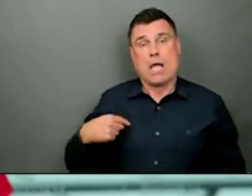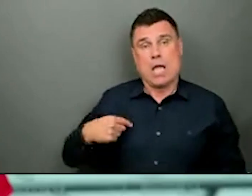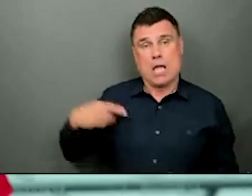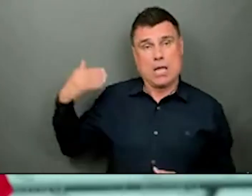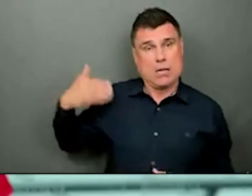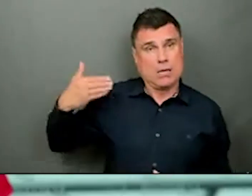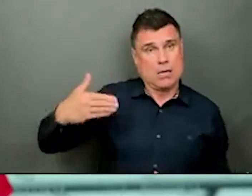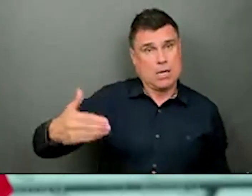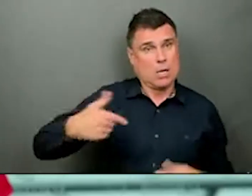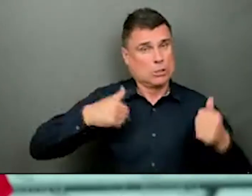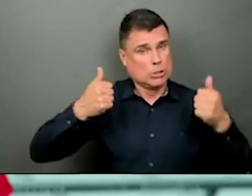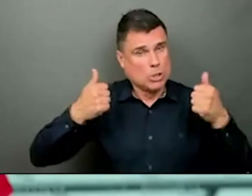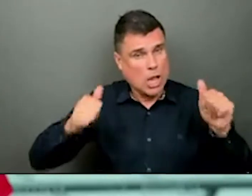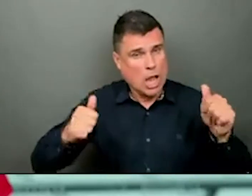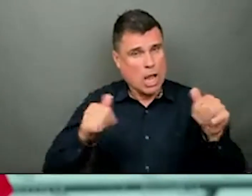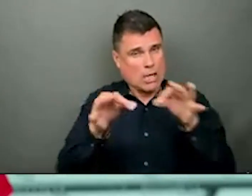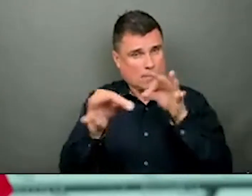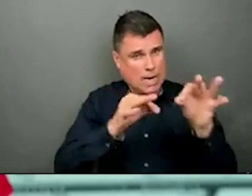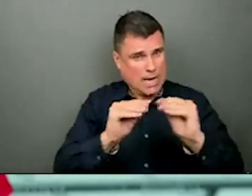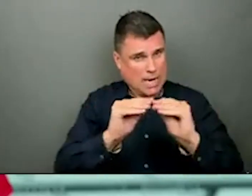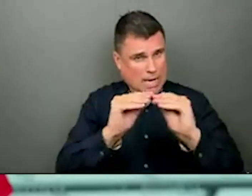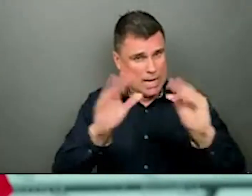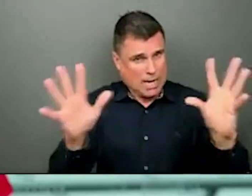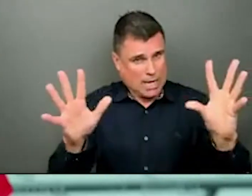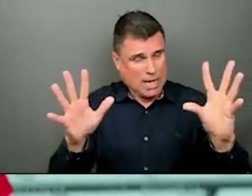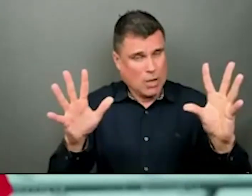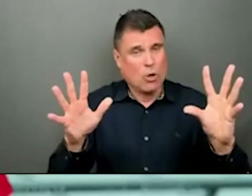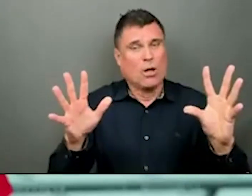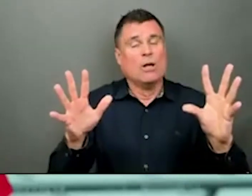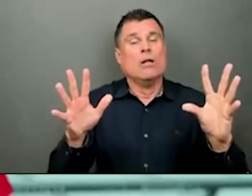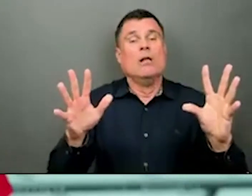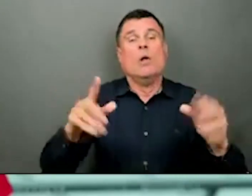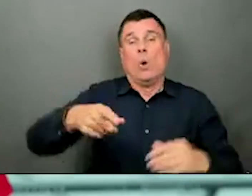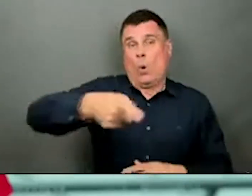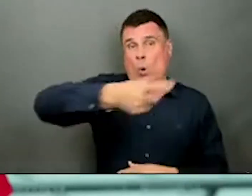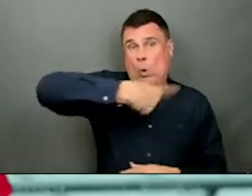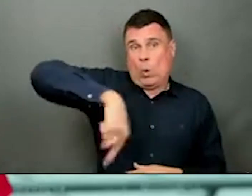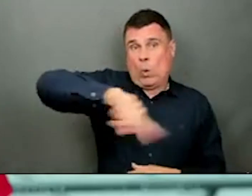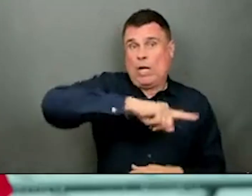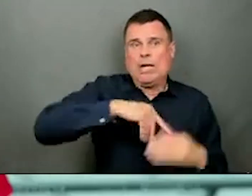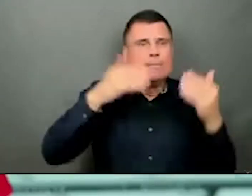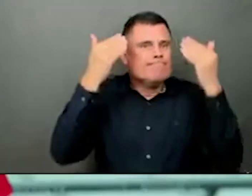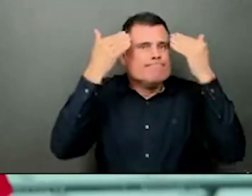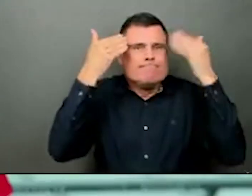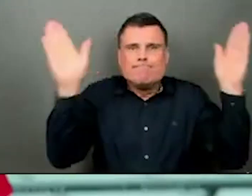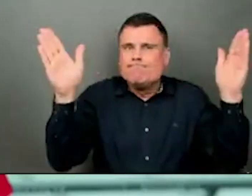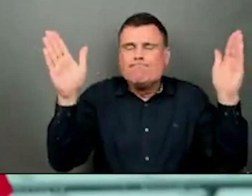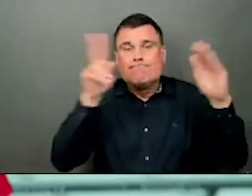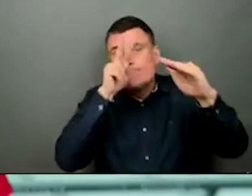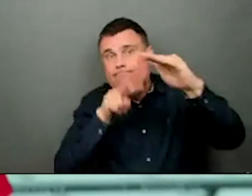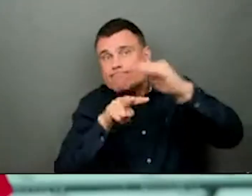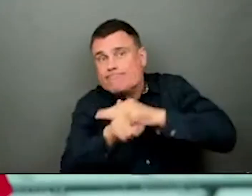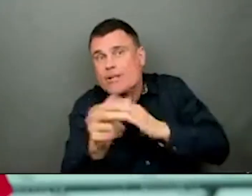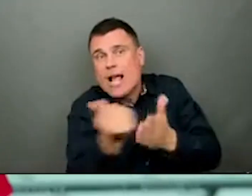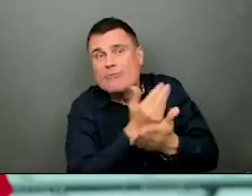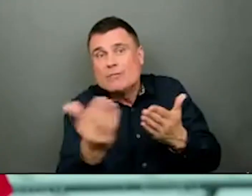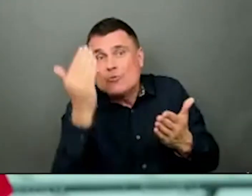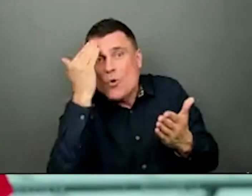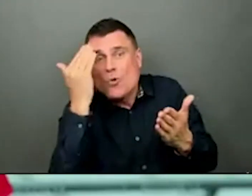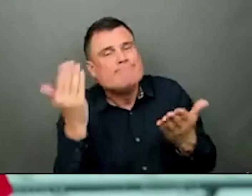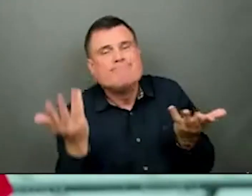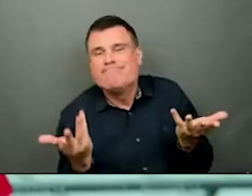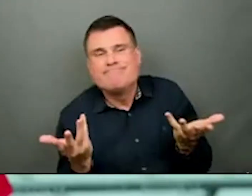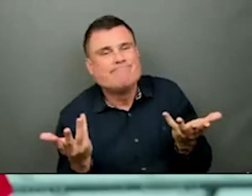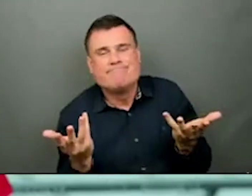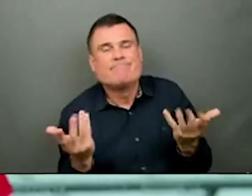Clearly, there are things we don't know. We have seen that things can happen, change very quickly, and we saw that in